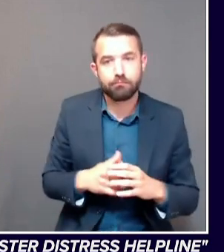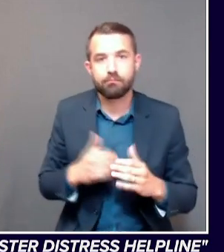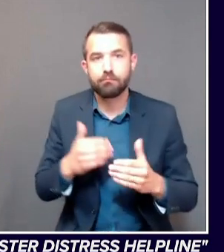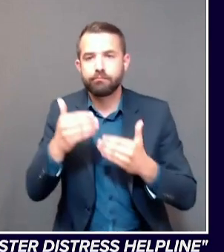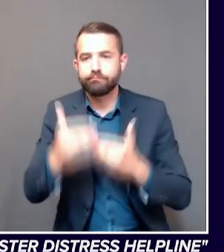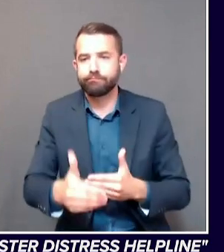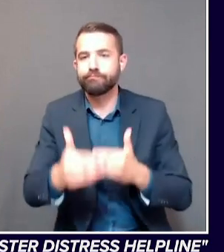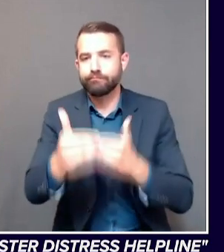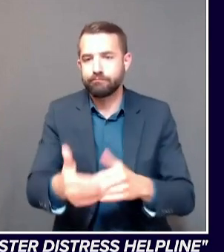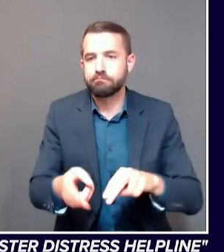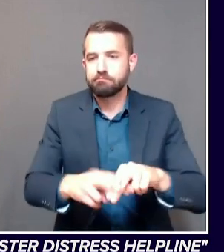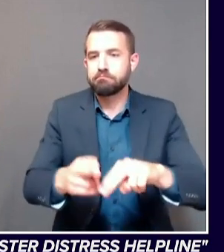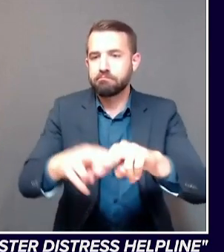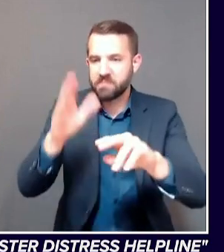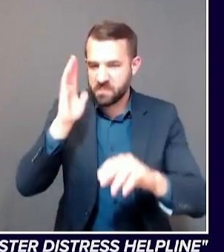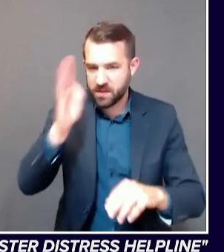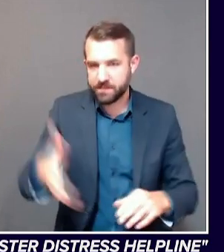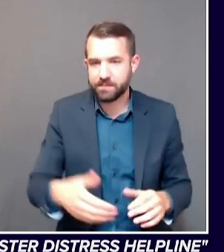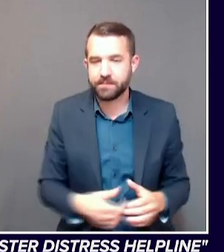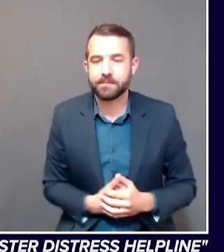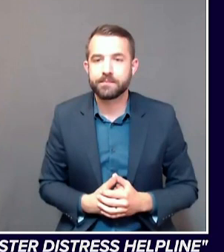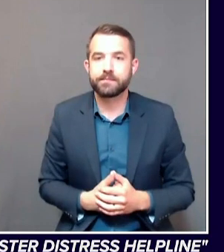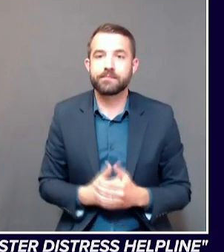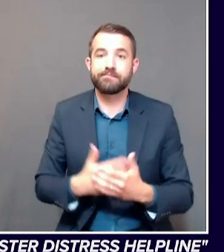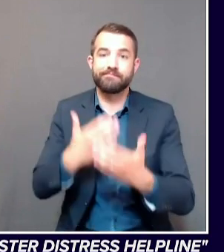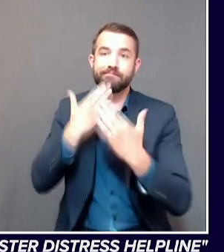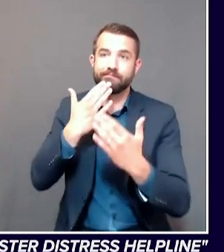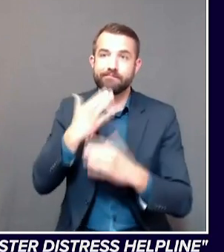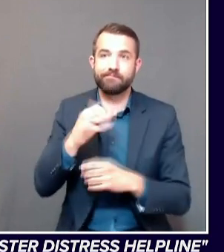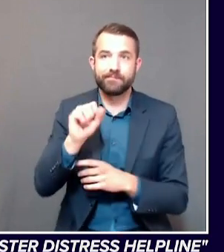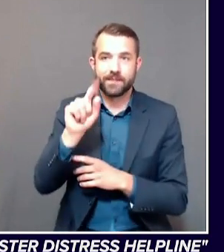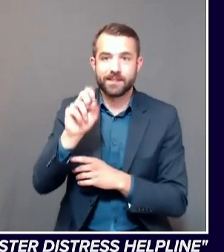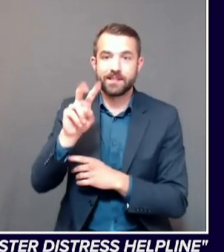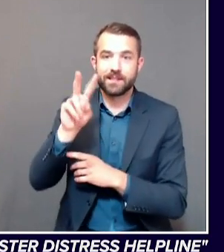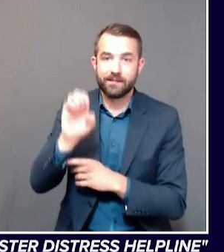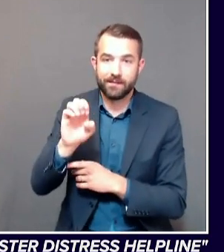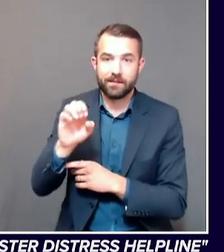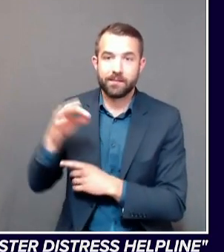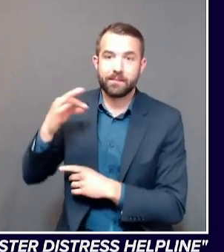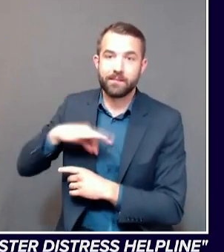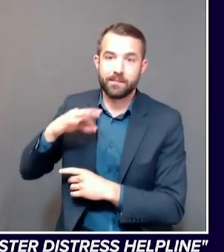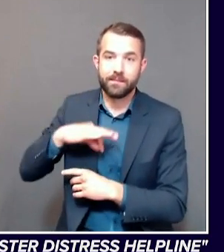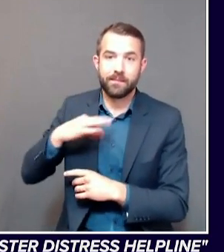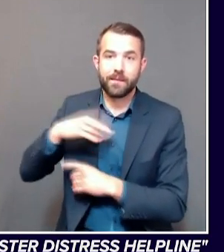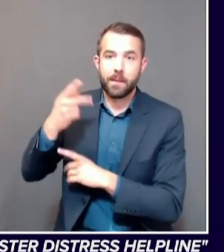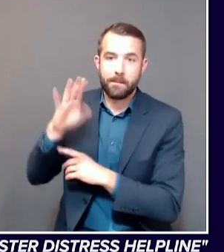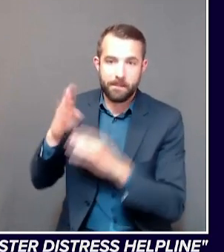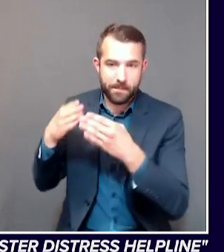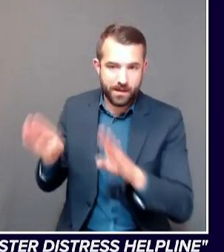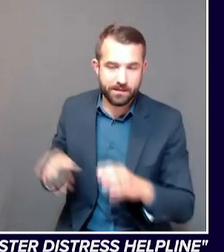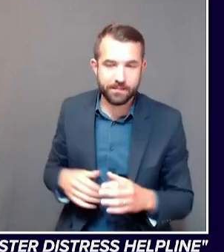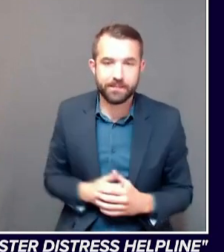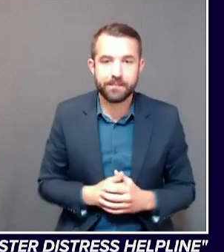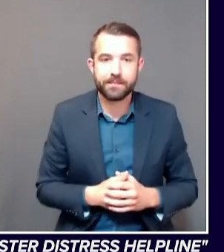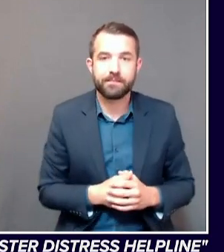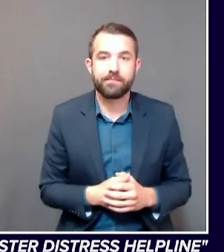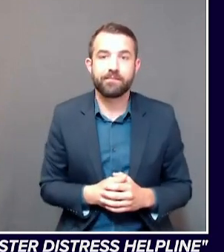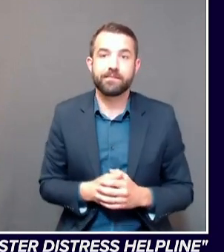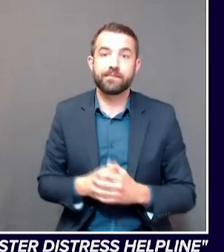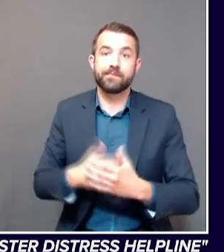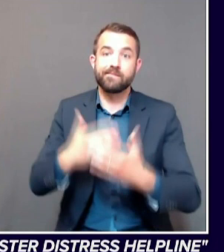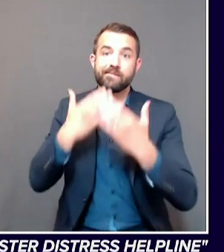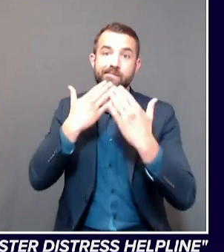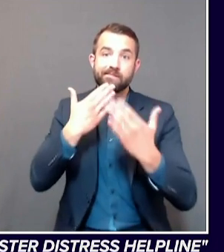Thank you. Thanks, Caitlin. We're going to turn to Steve Missler at Maine Public next. Thanks, Dr. Shah. A couple of